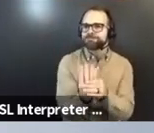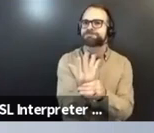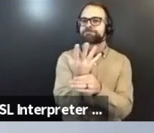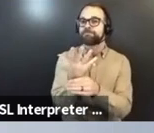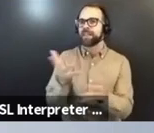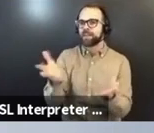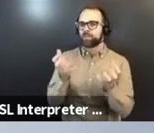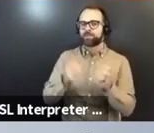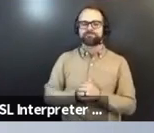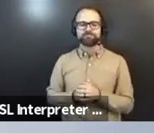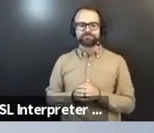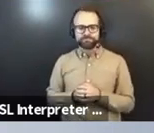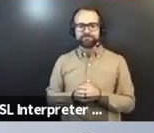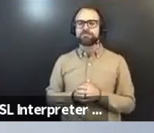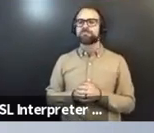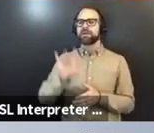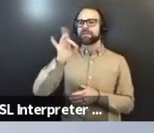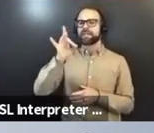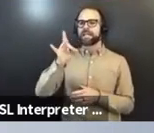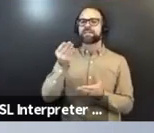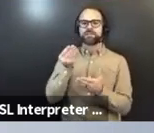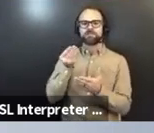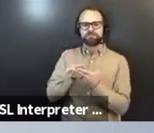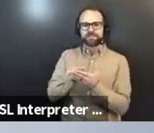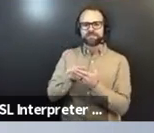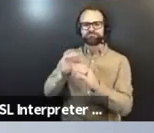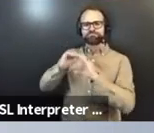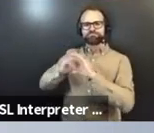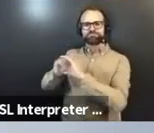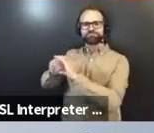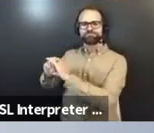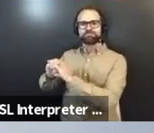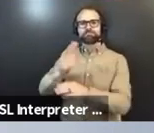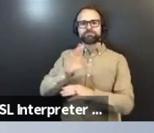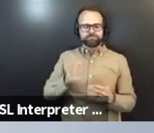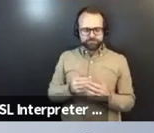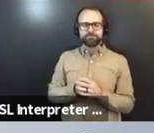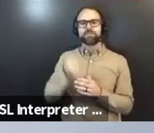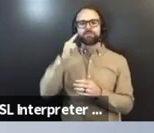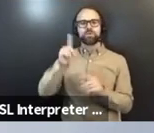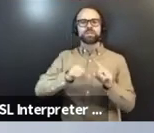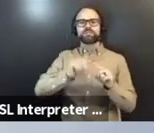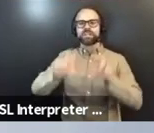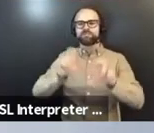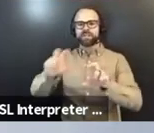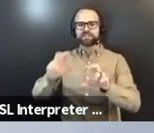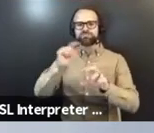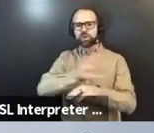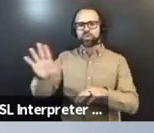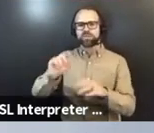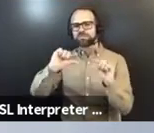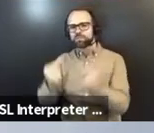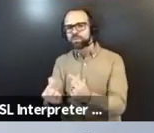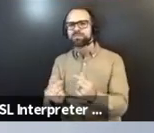We have 8 funds across the board, and these 8 funds are for different types of investors that come into our group. So they're more